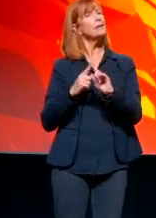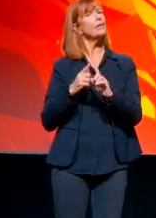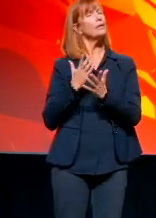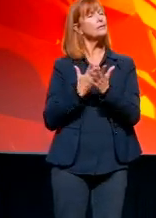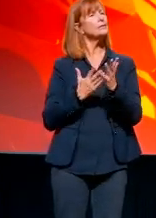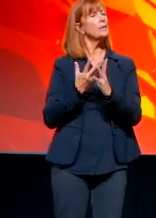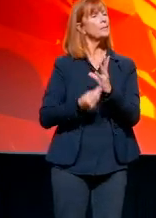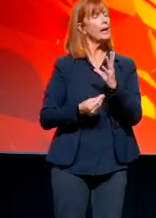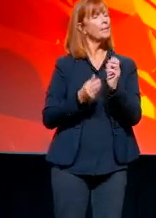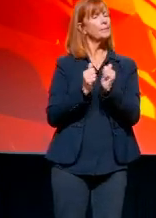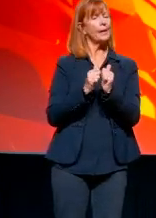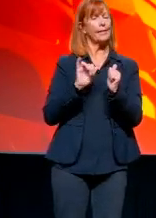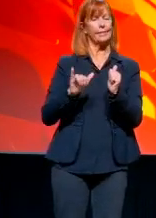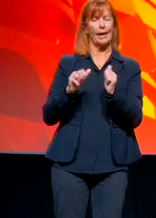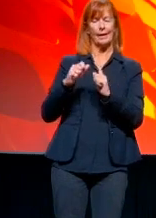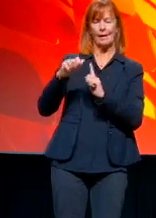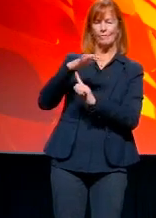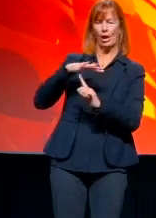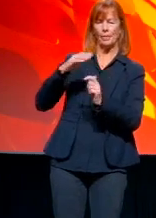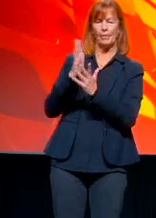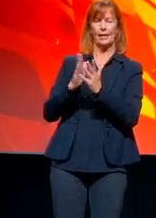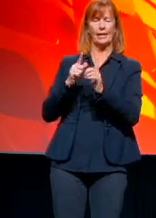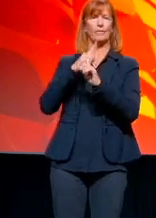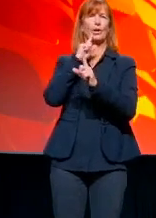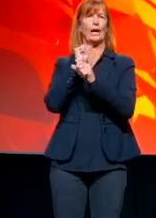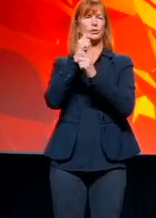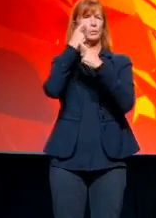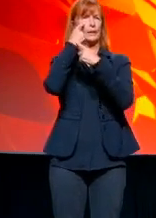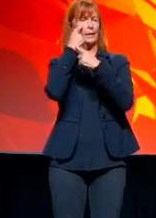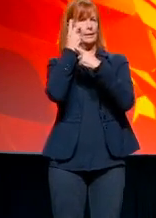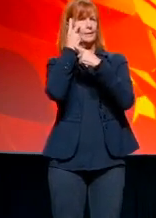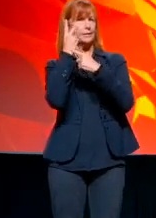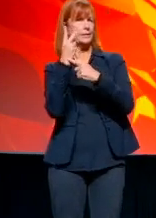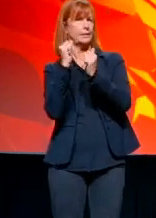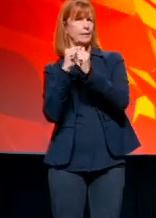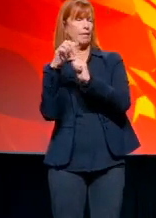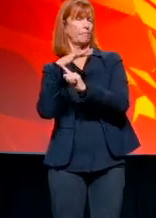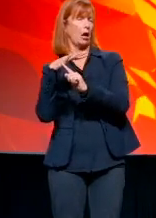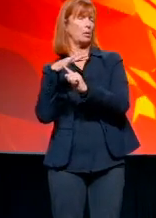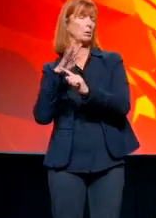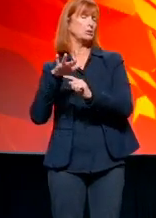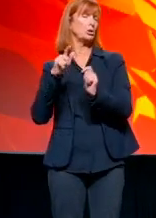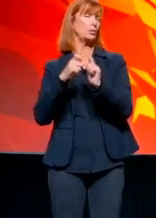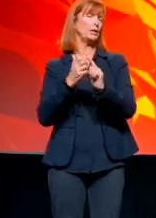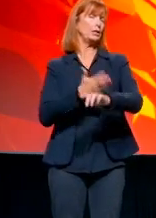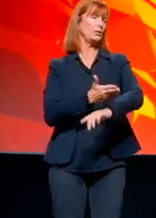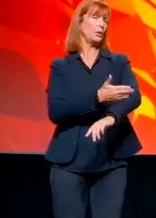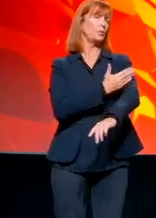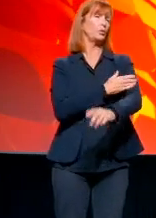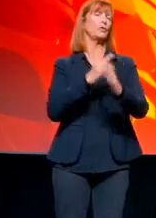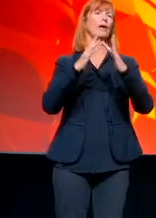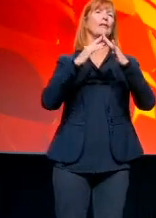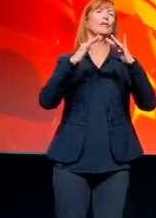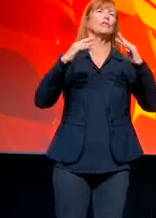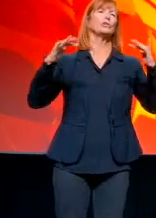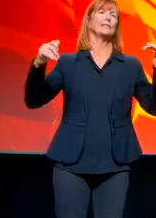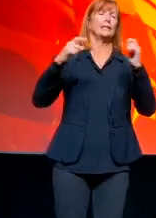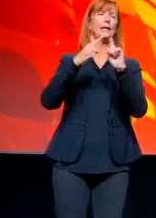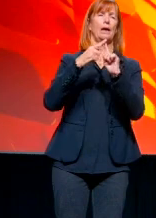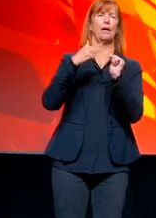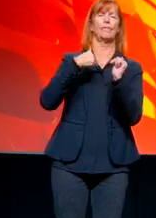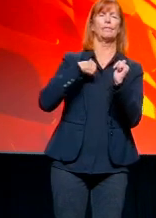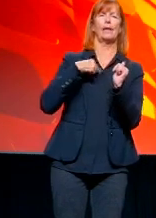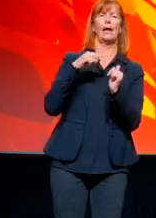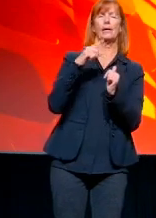you never seen the objects, and so we still need to improve the the diversity of the synthetic data to push